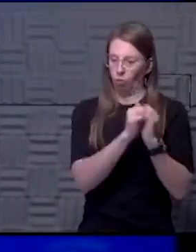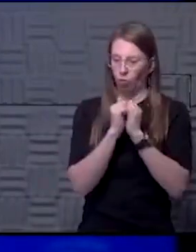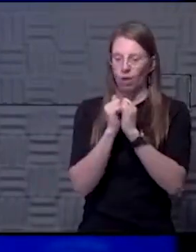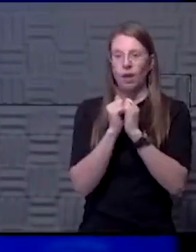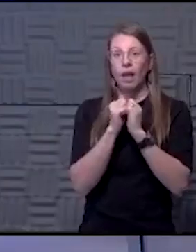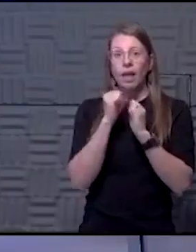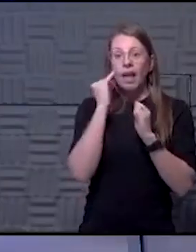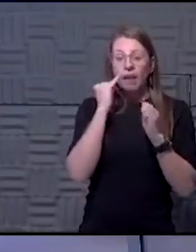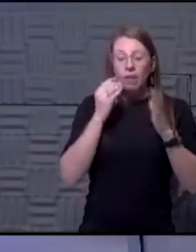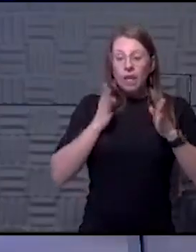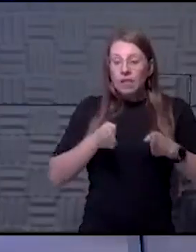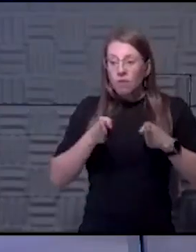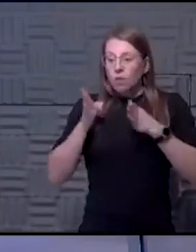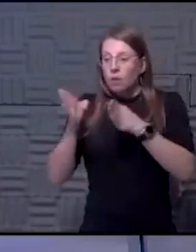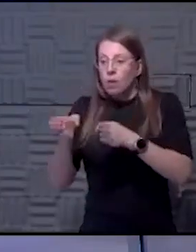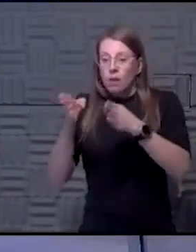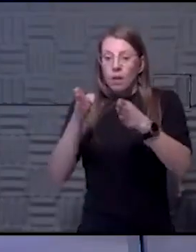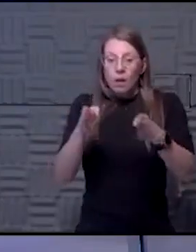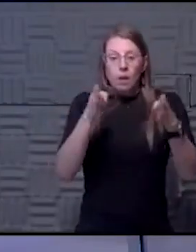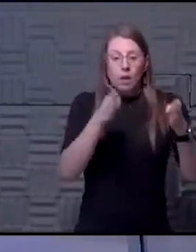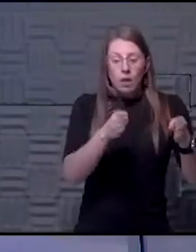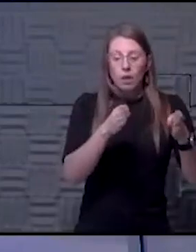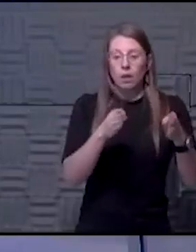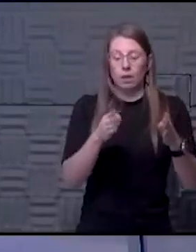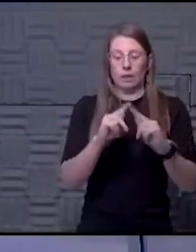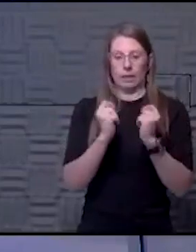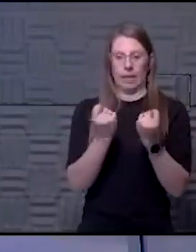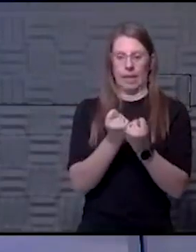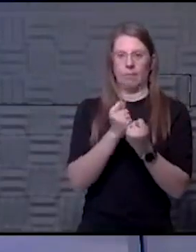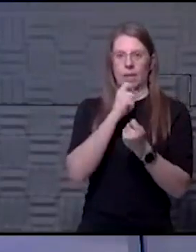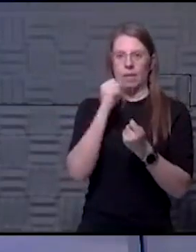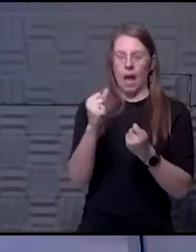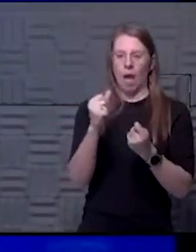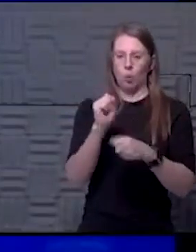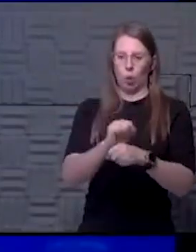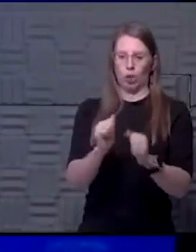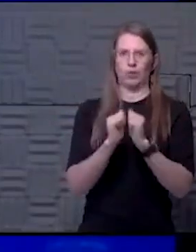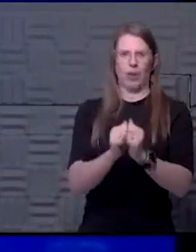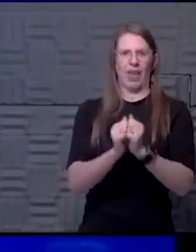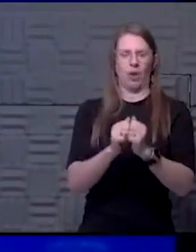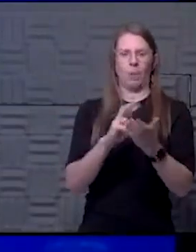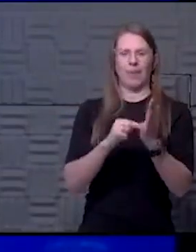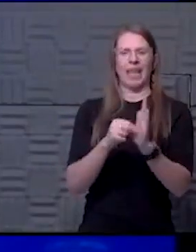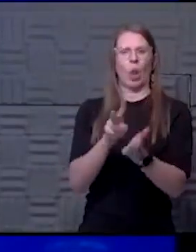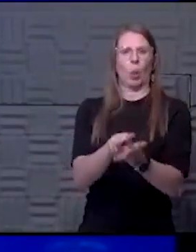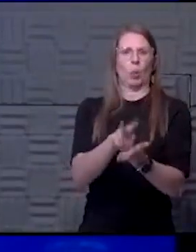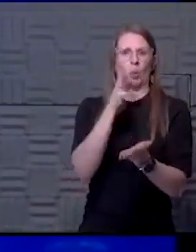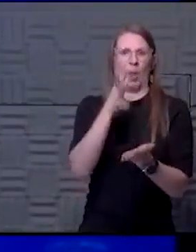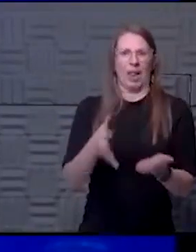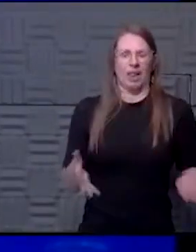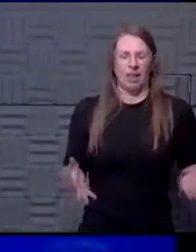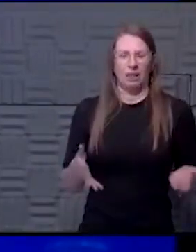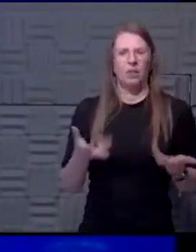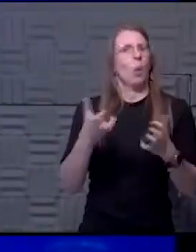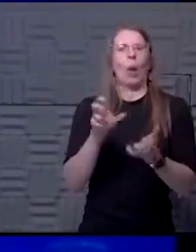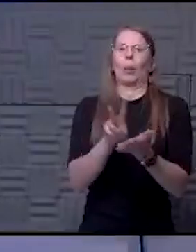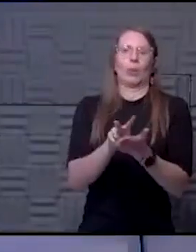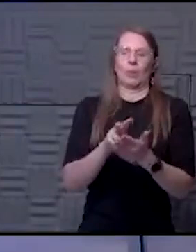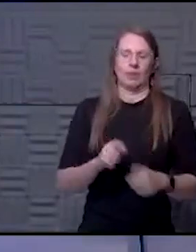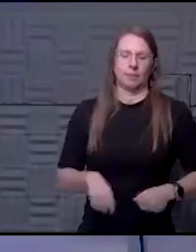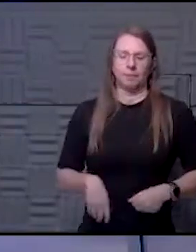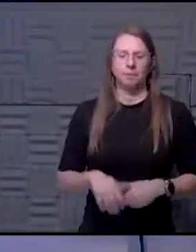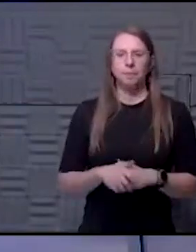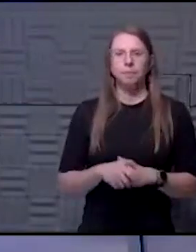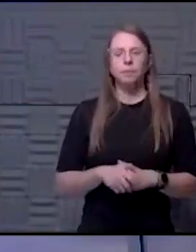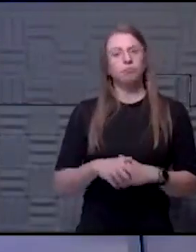own individual ball, we'll go the way of a team that doesn't play together. And that means you're going to lose. And that is not the outcome we want. Yeah. Yeah, and